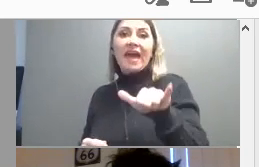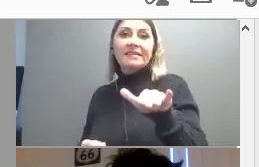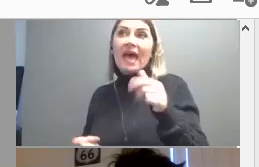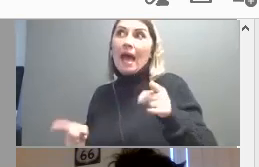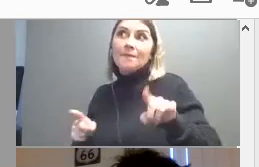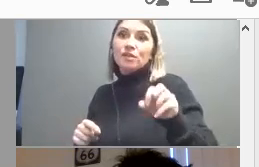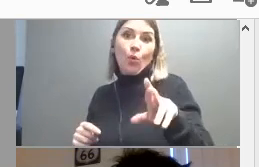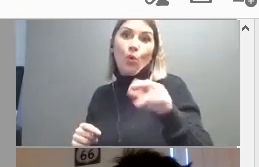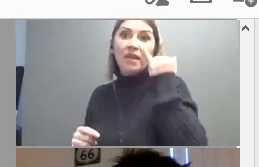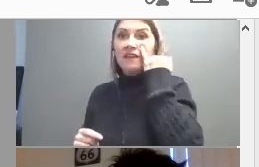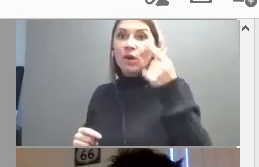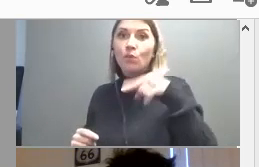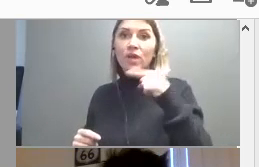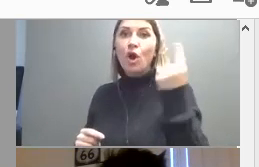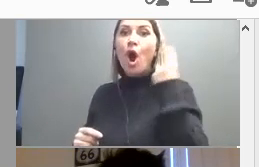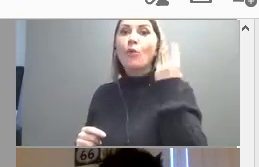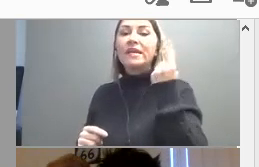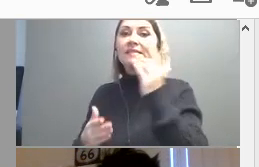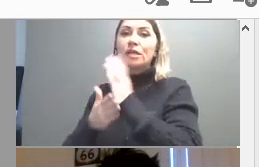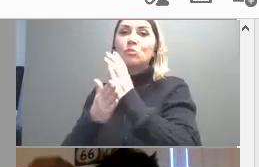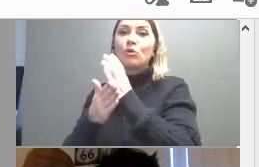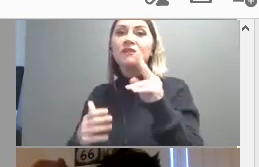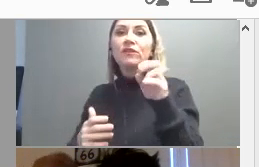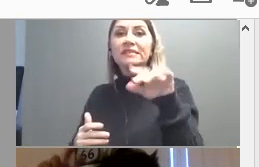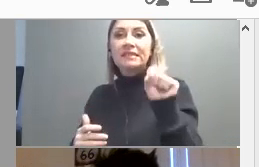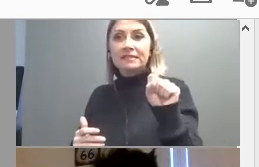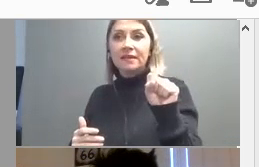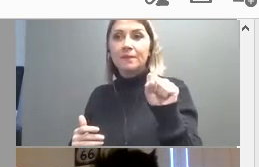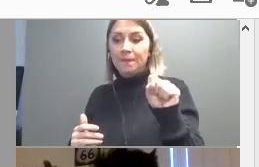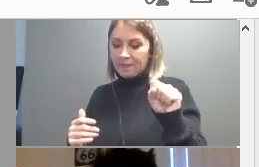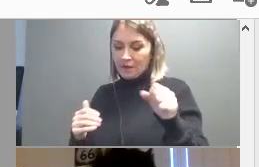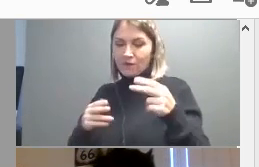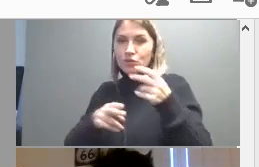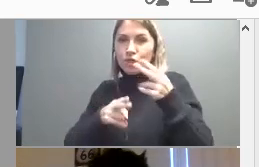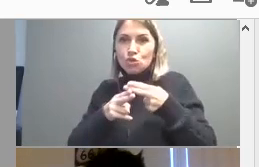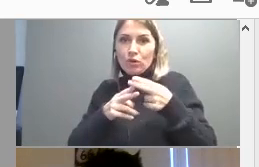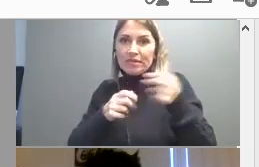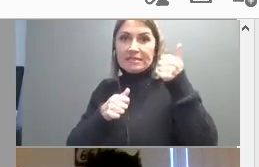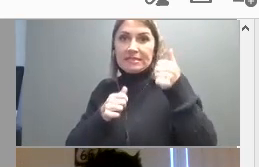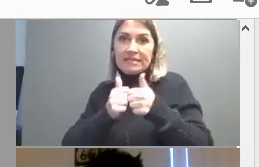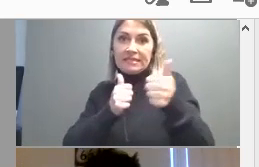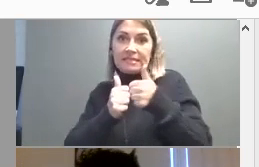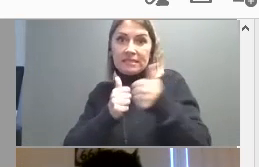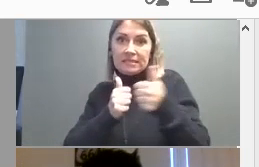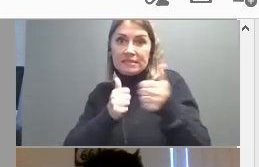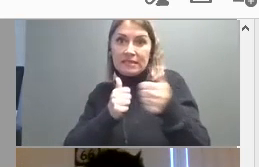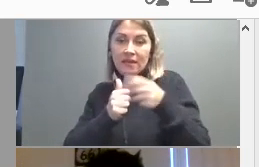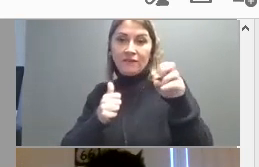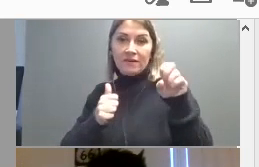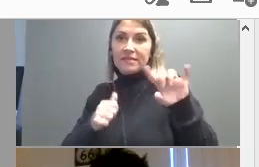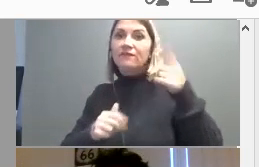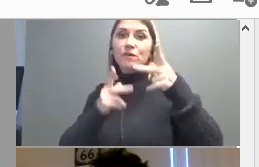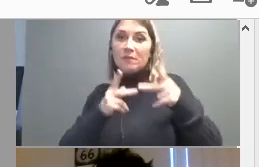the case that we are always exploring the vertices along the shortest distance vertices in the first